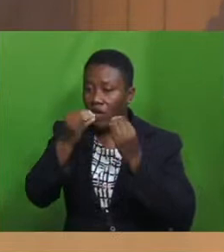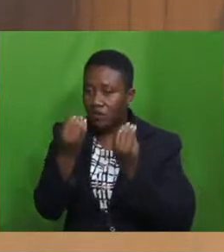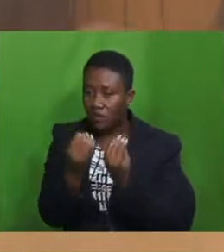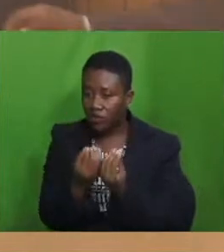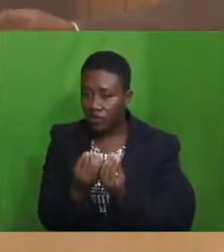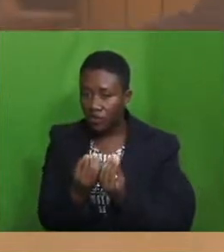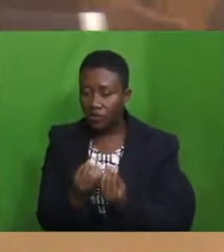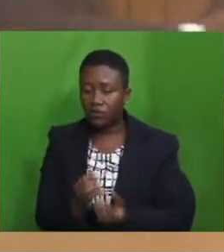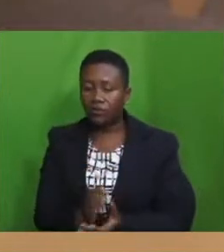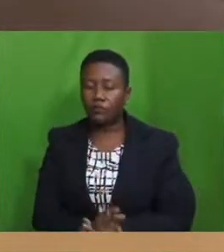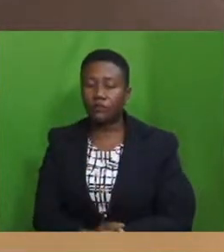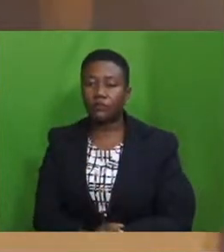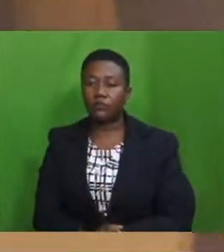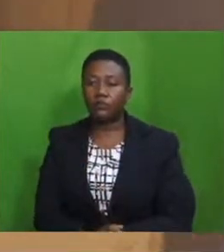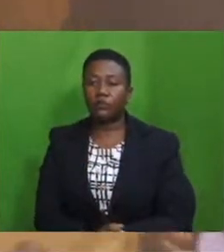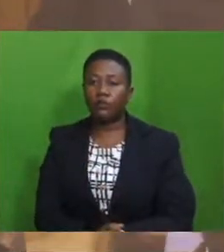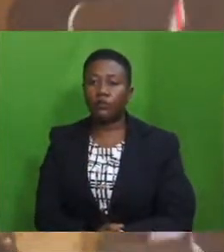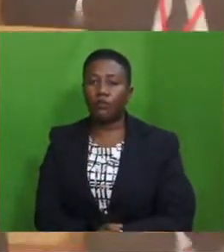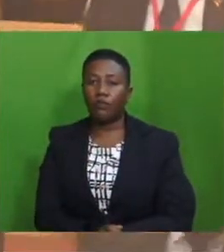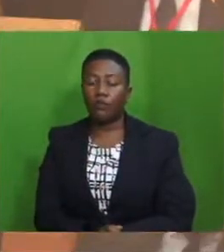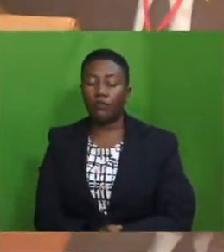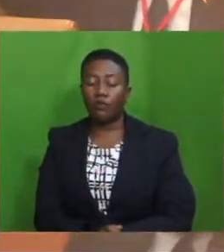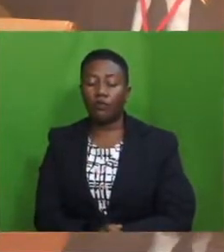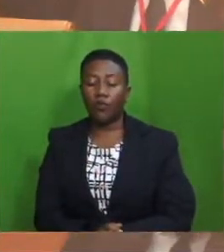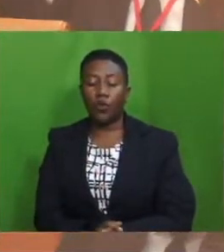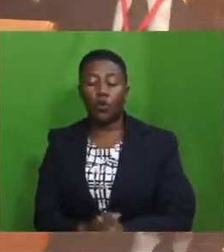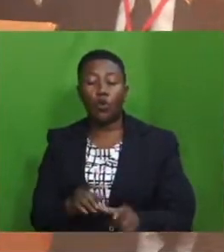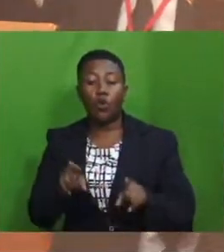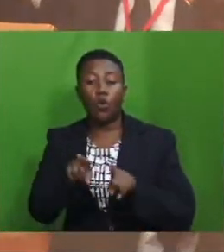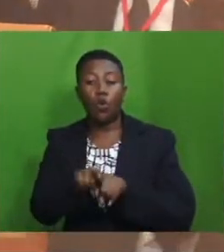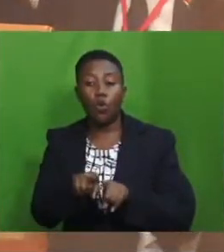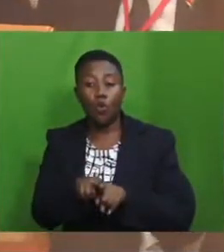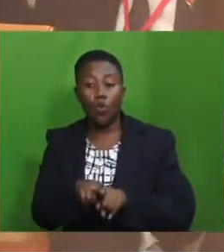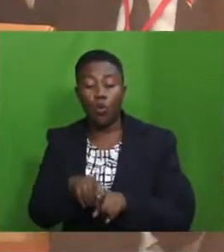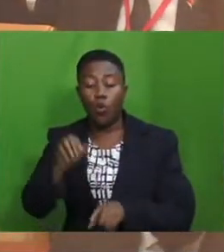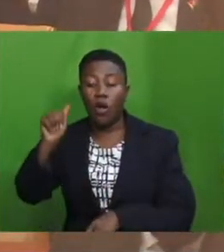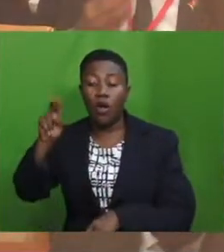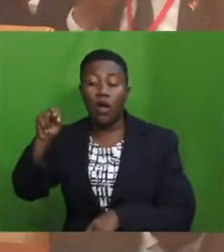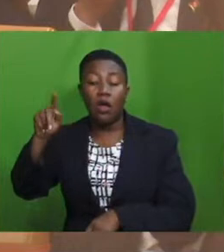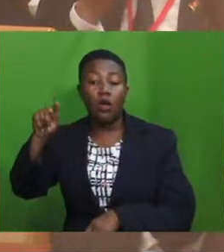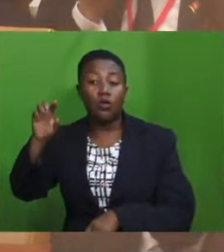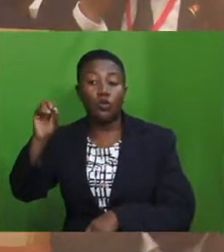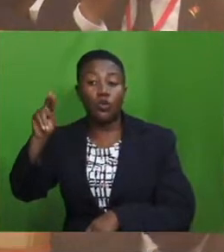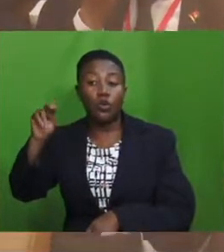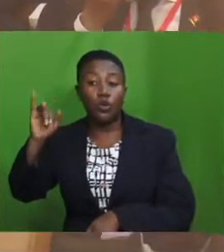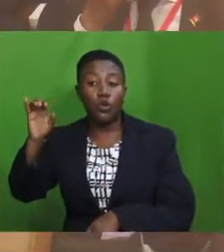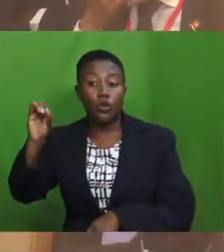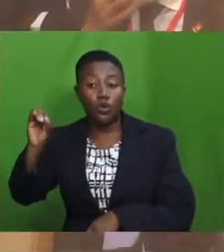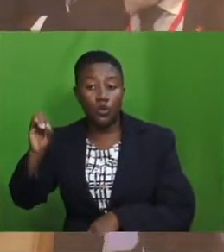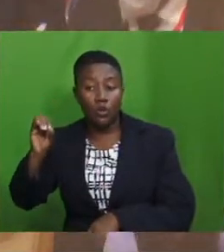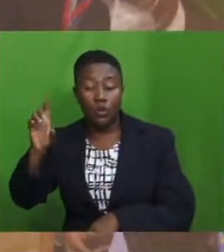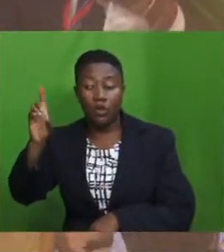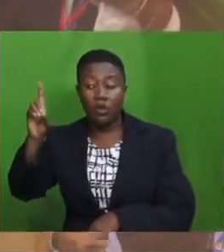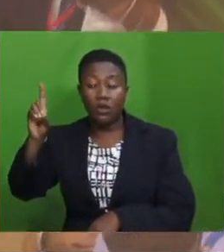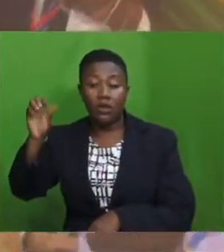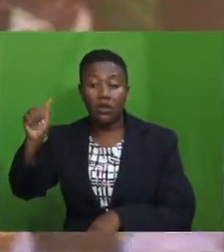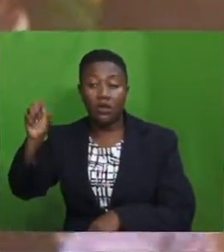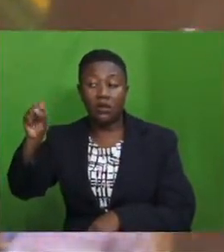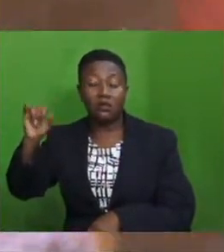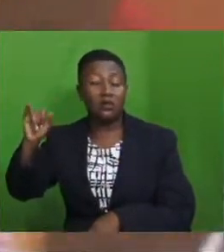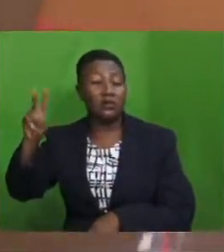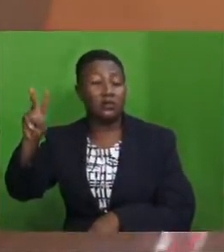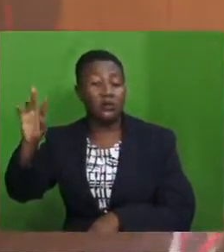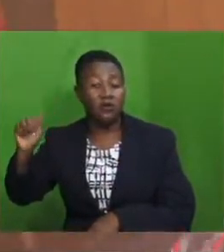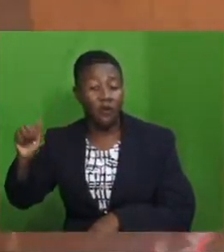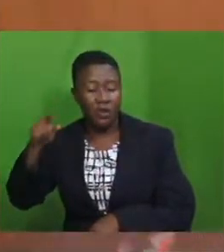We have His Excellency Antonio Da Silva, President